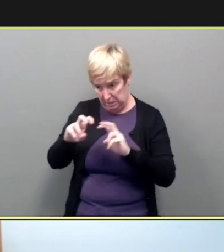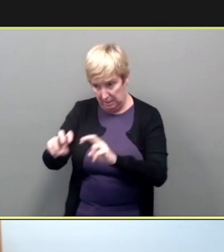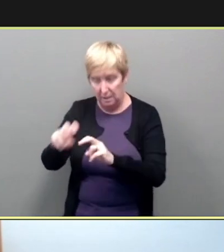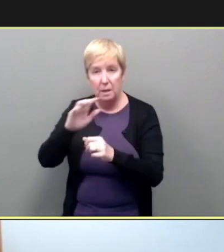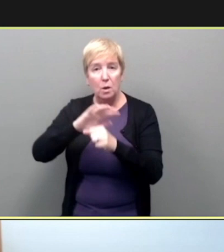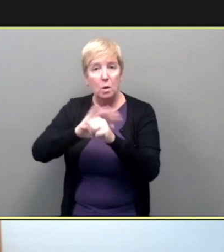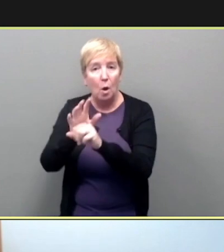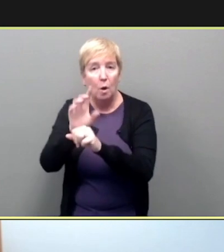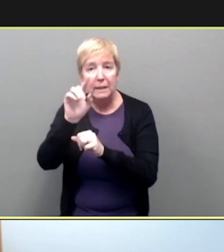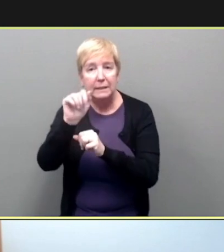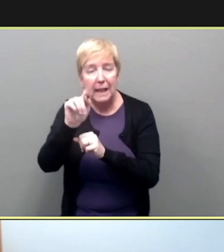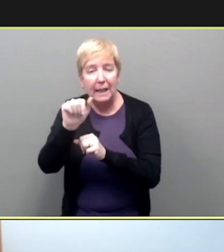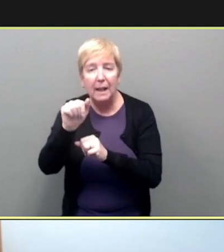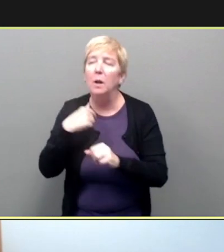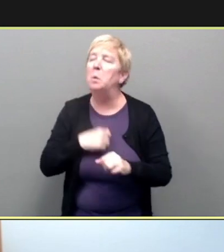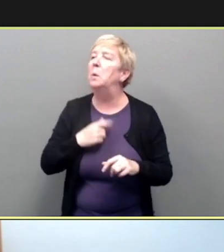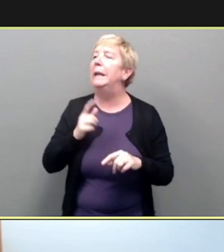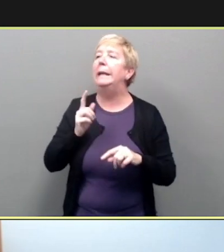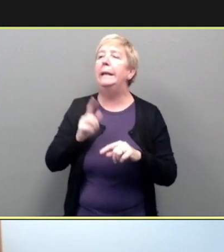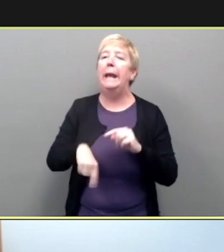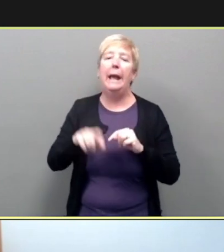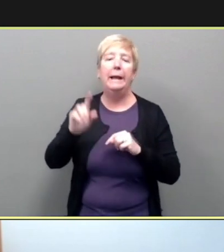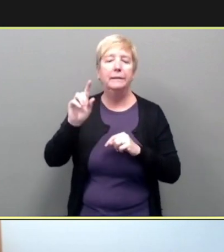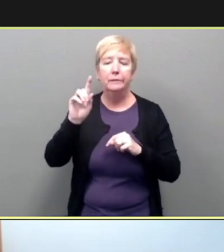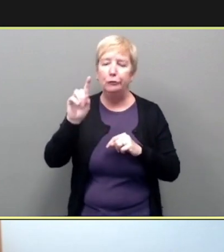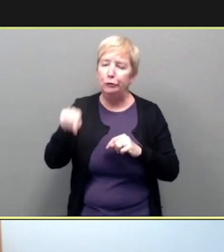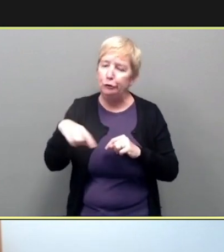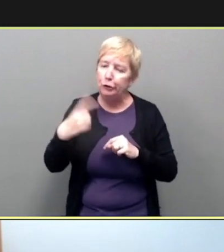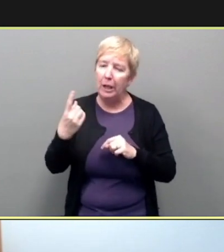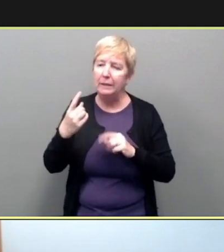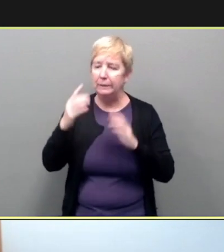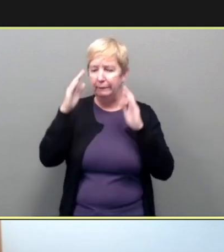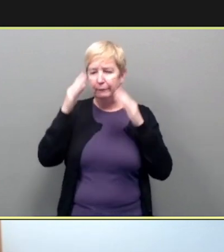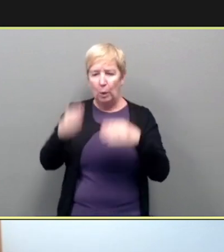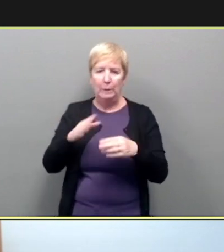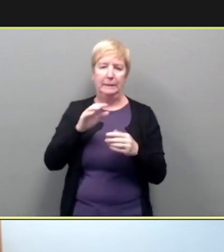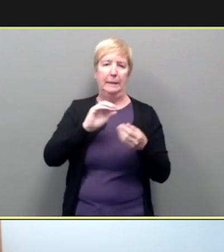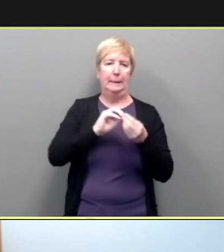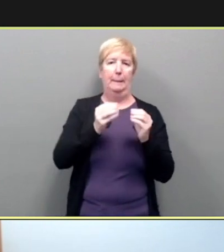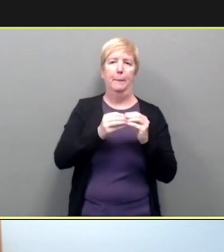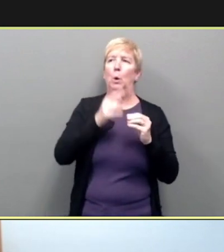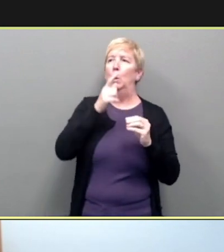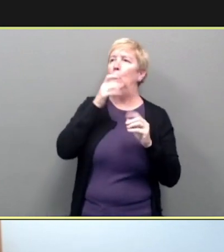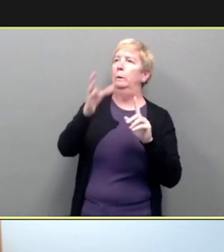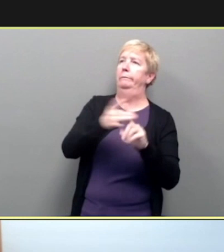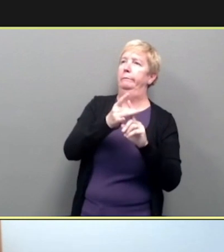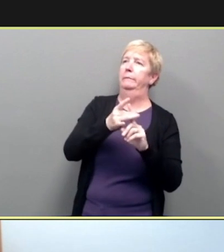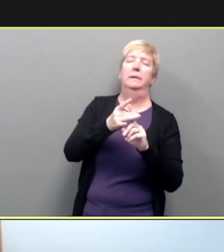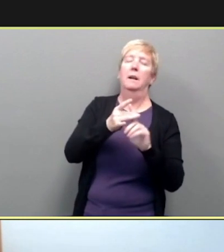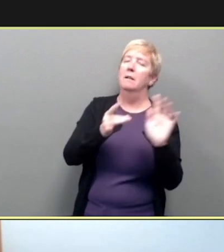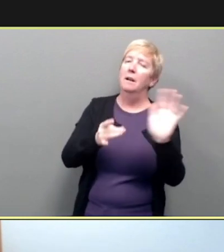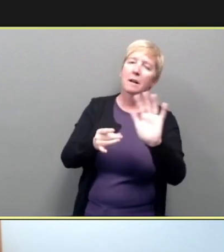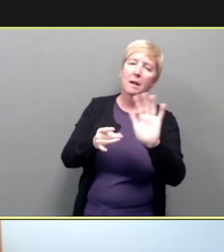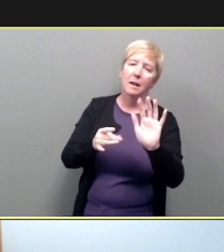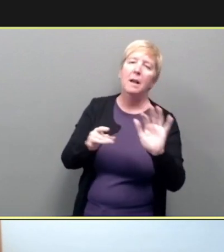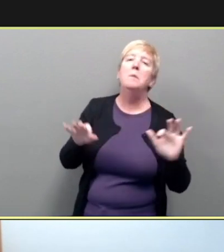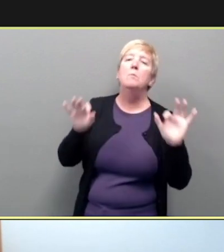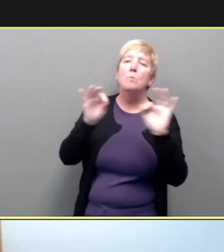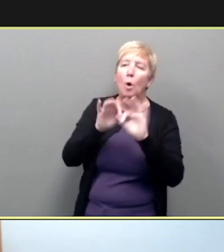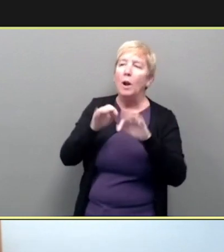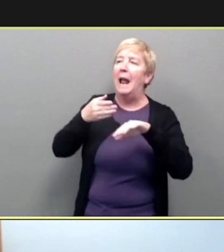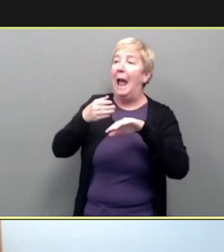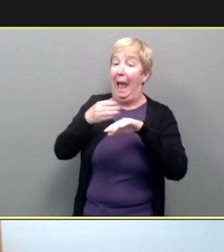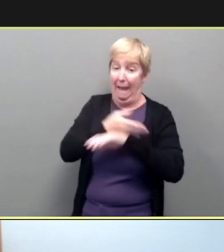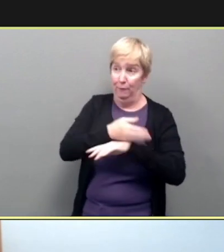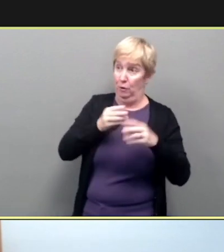we don't want to focus primarily on cases. We want to understand what's happening after the vaccine rollout,